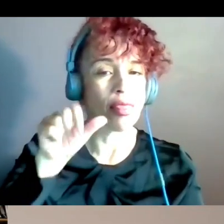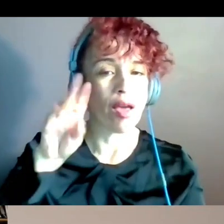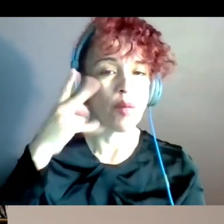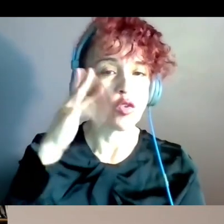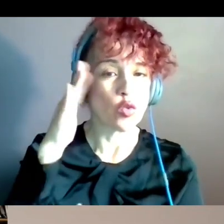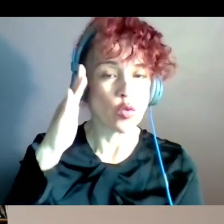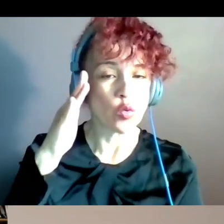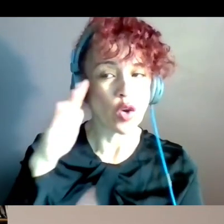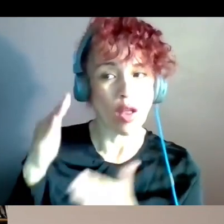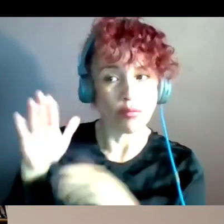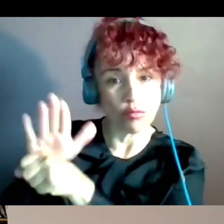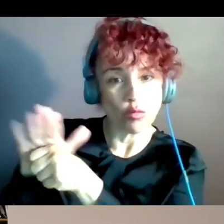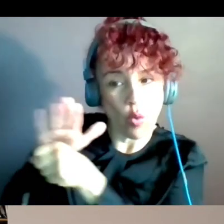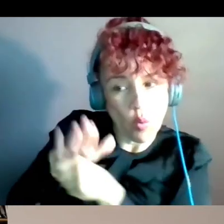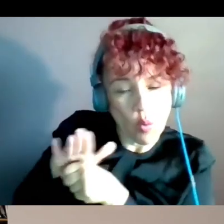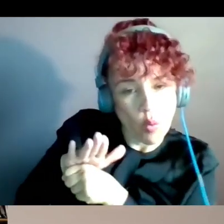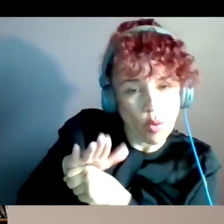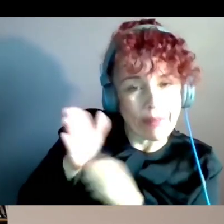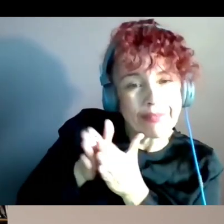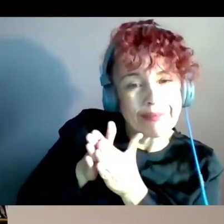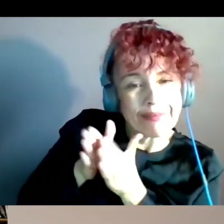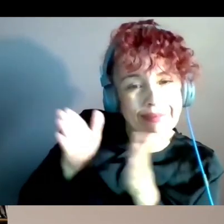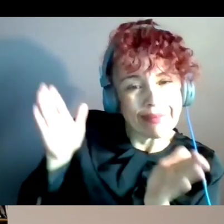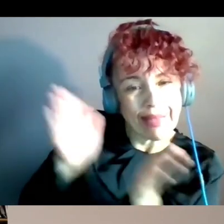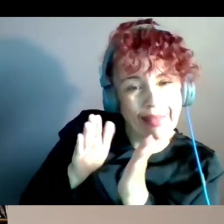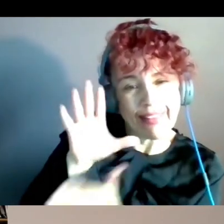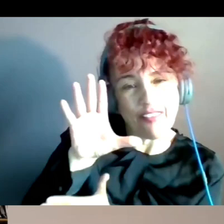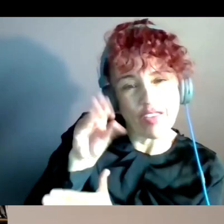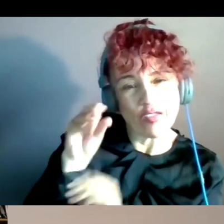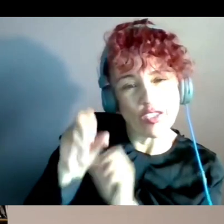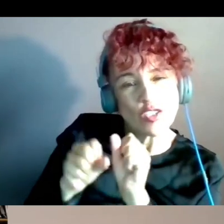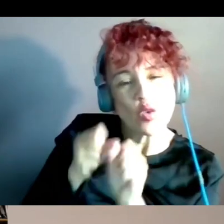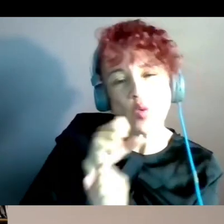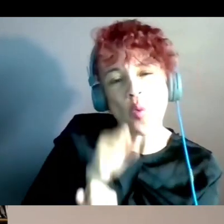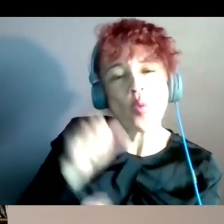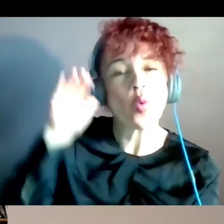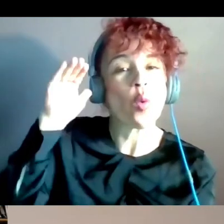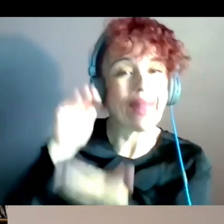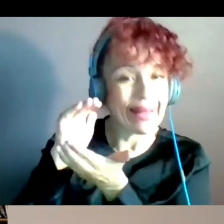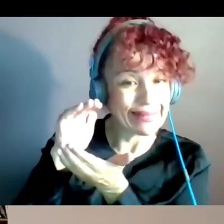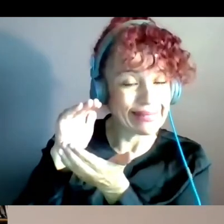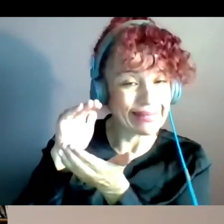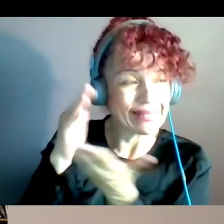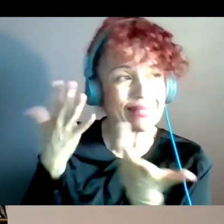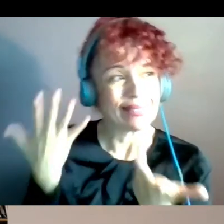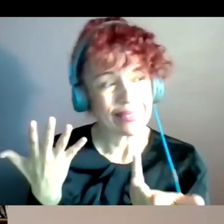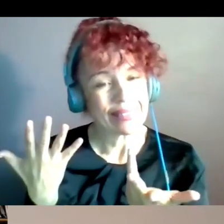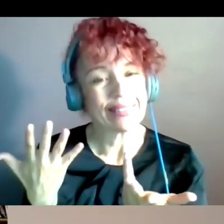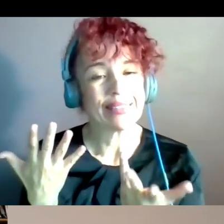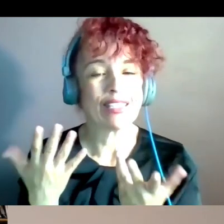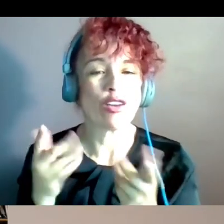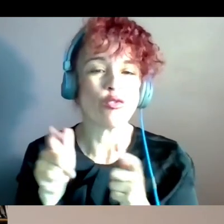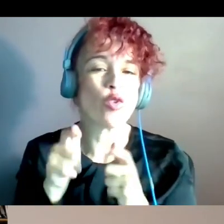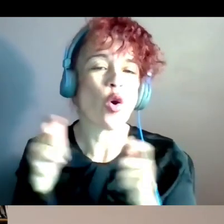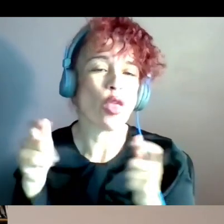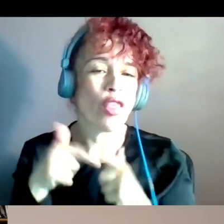get that are local generally are less than 50 years old. So the grain, so